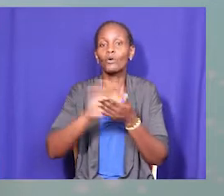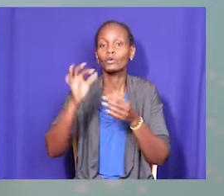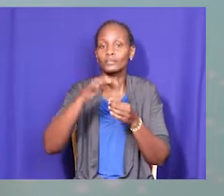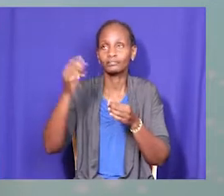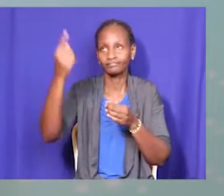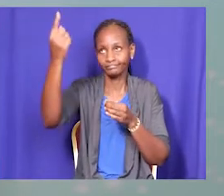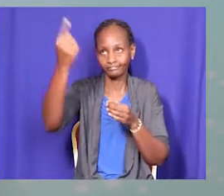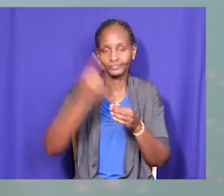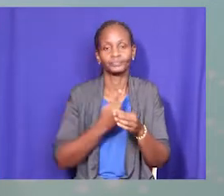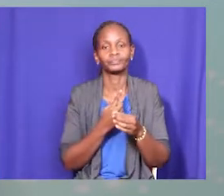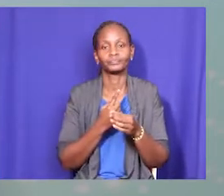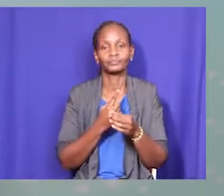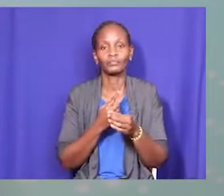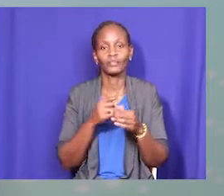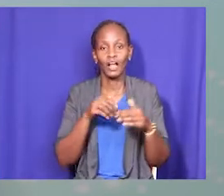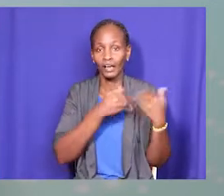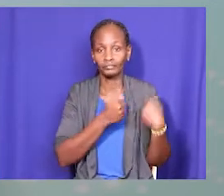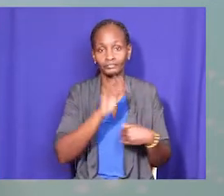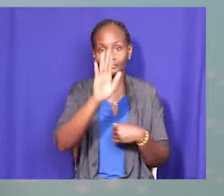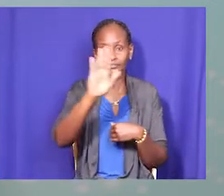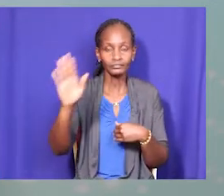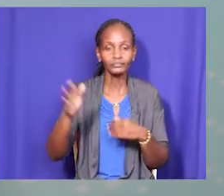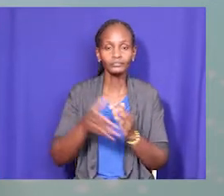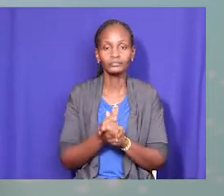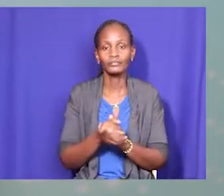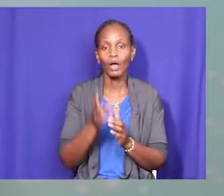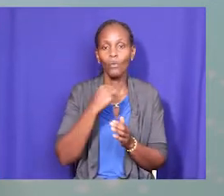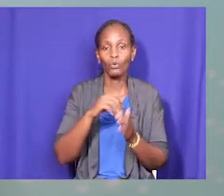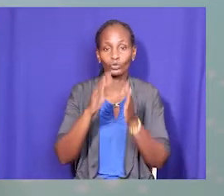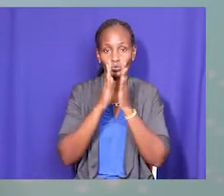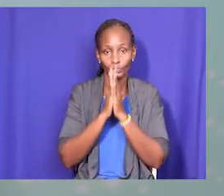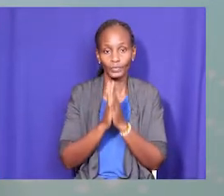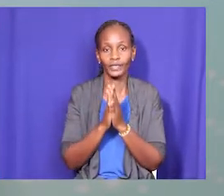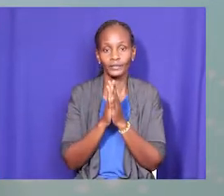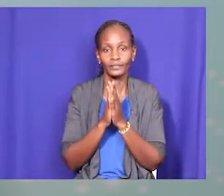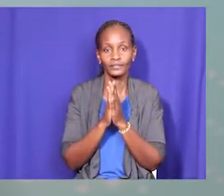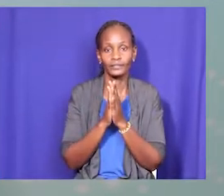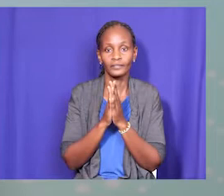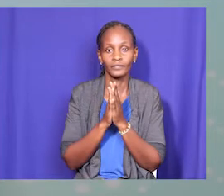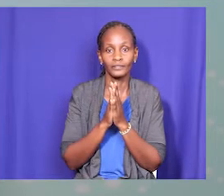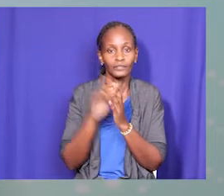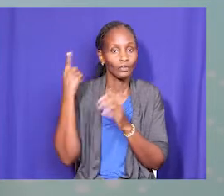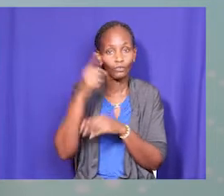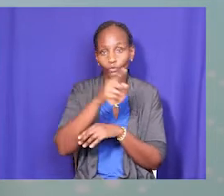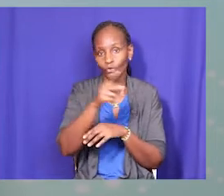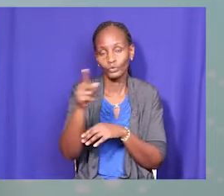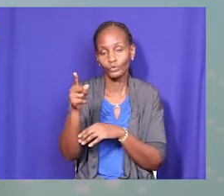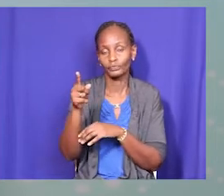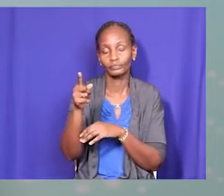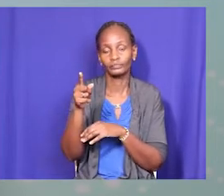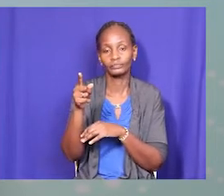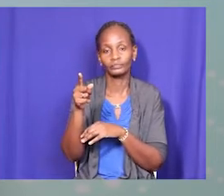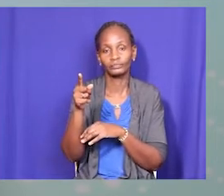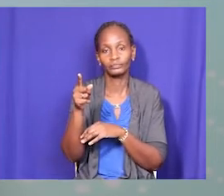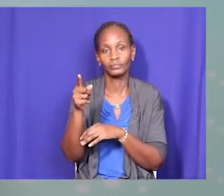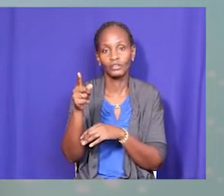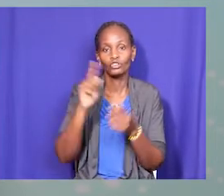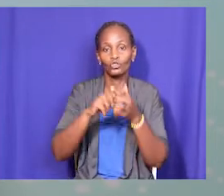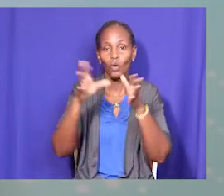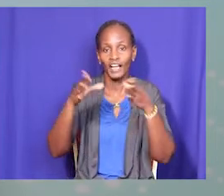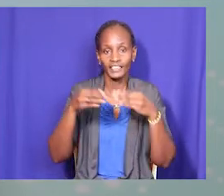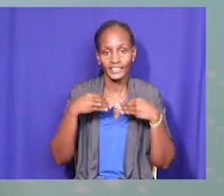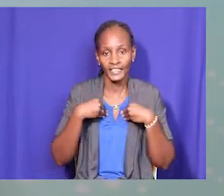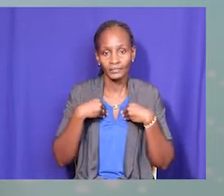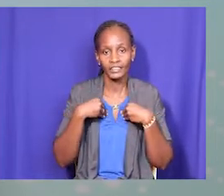in. So I want to say a prayer for you to